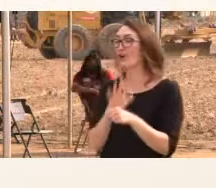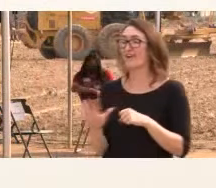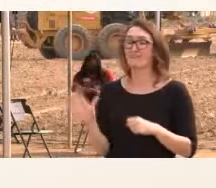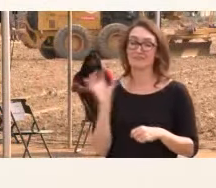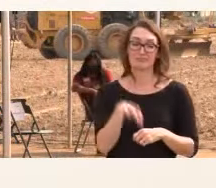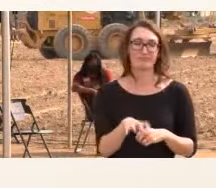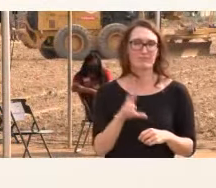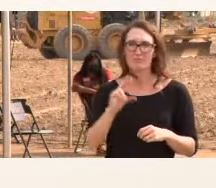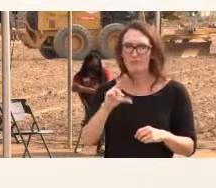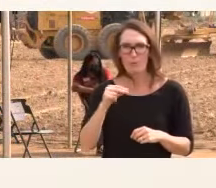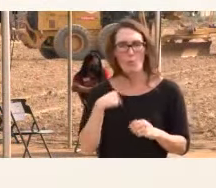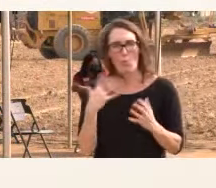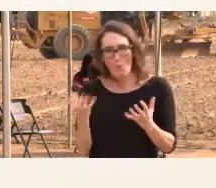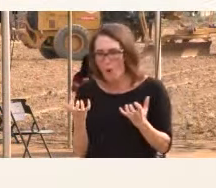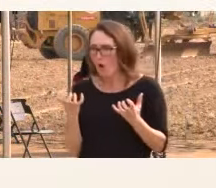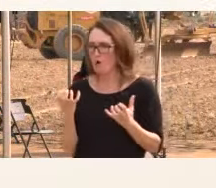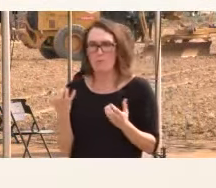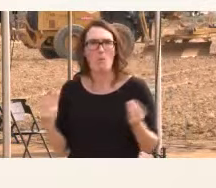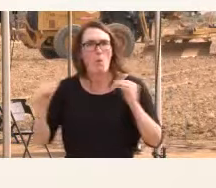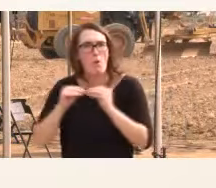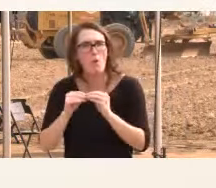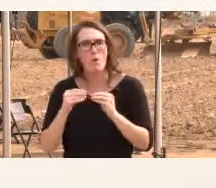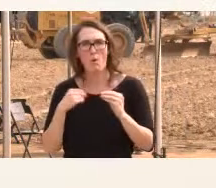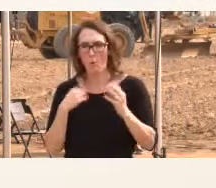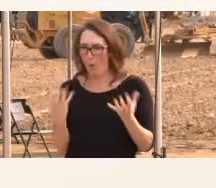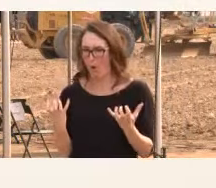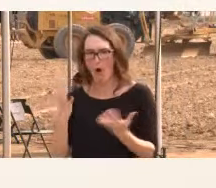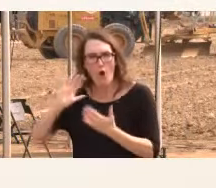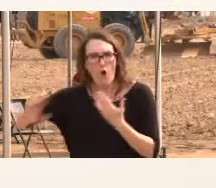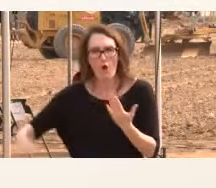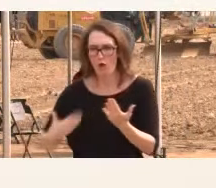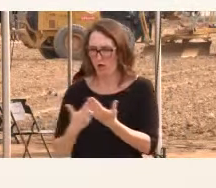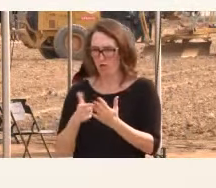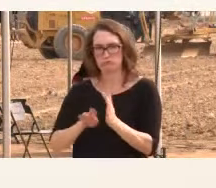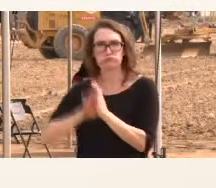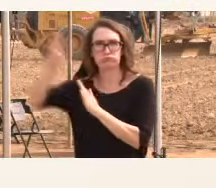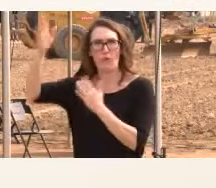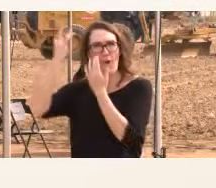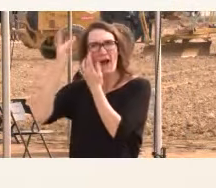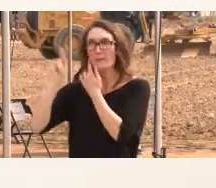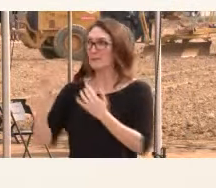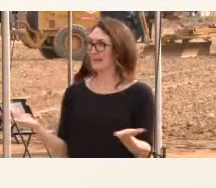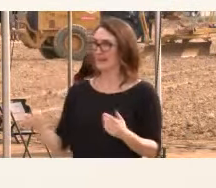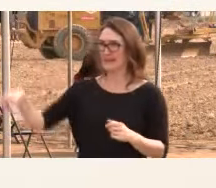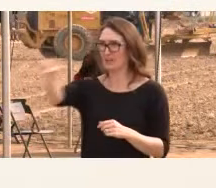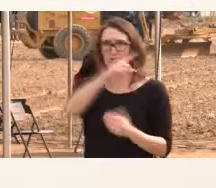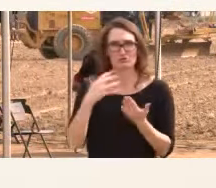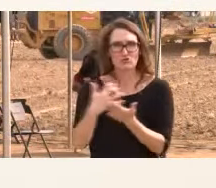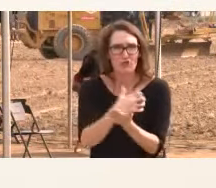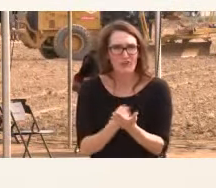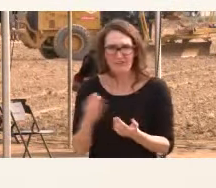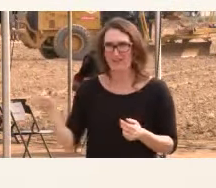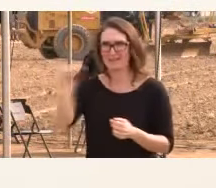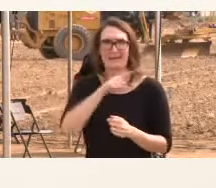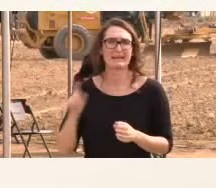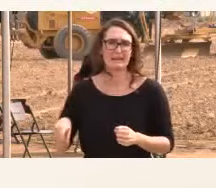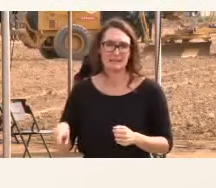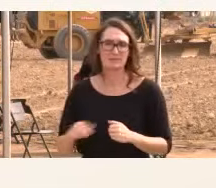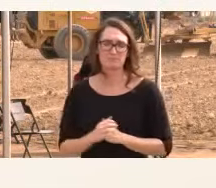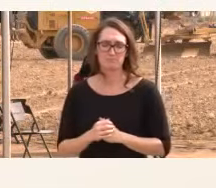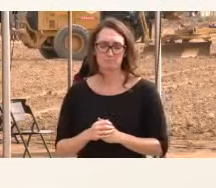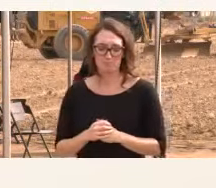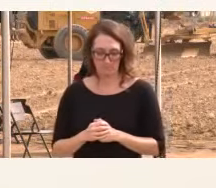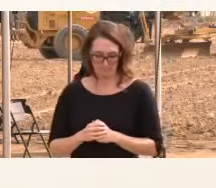educational system offered. We wanted the whole pie because that's what people needed and that's what they deserved. And